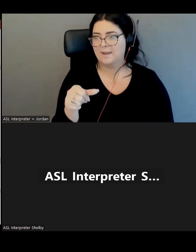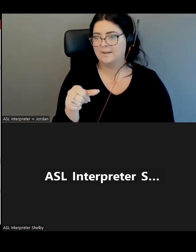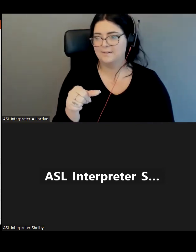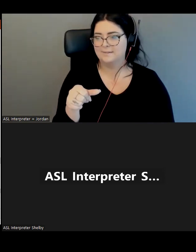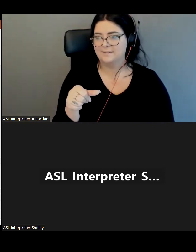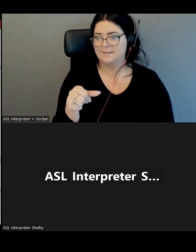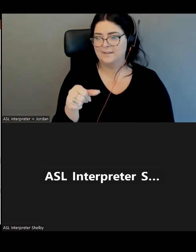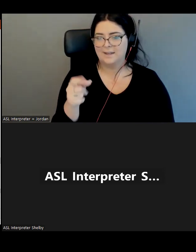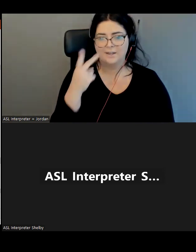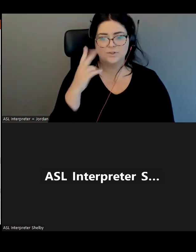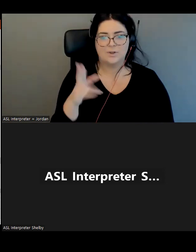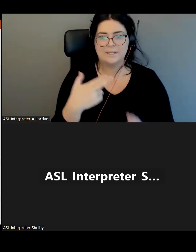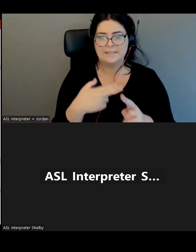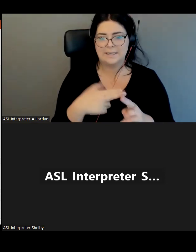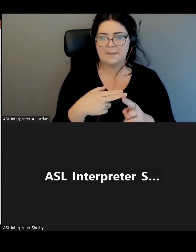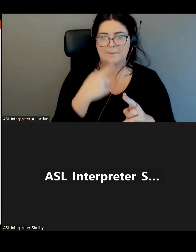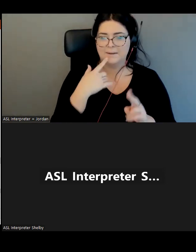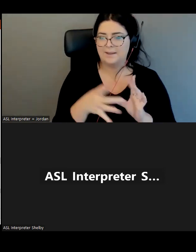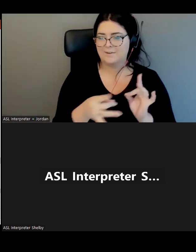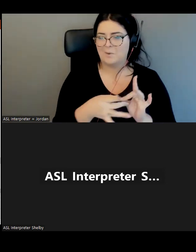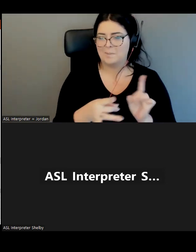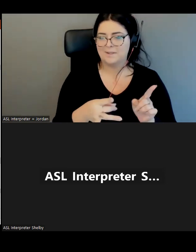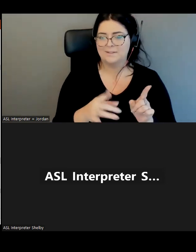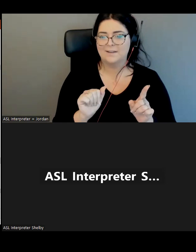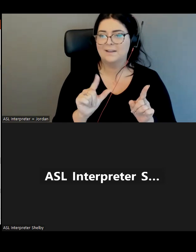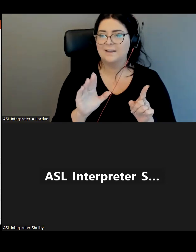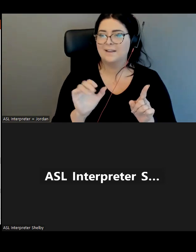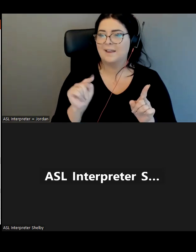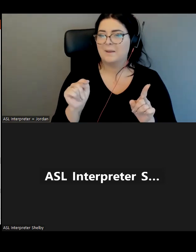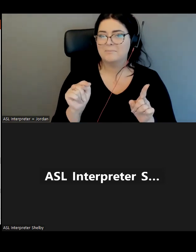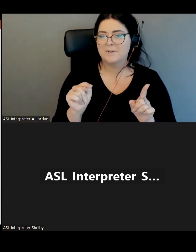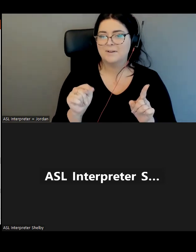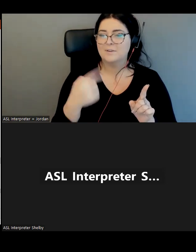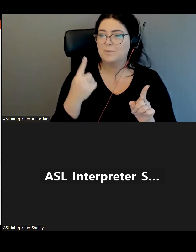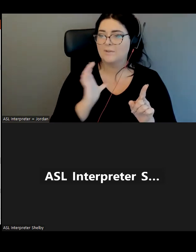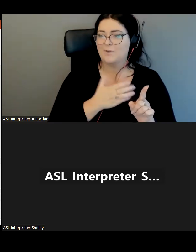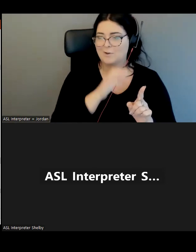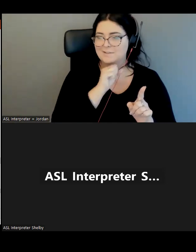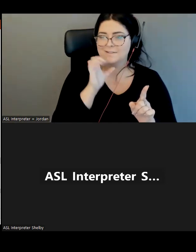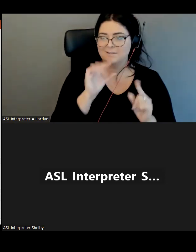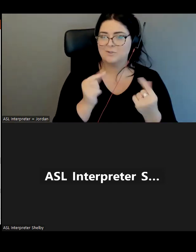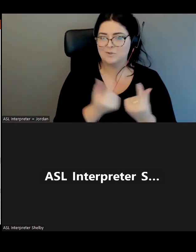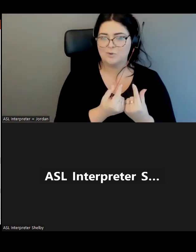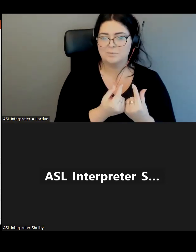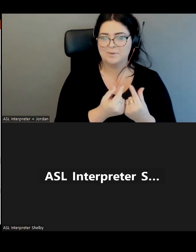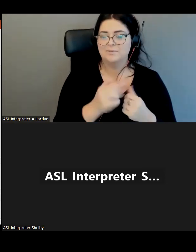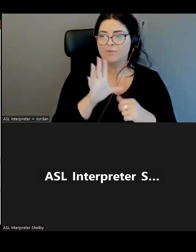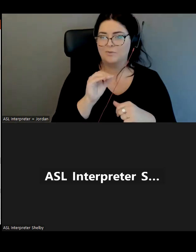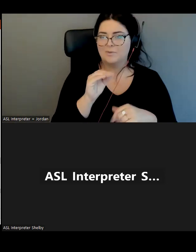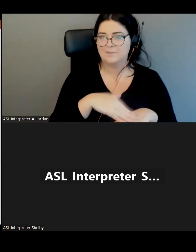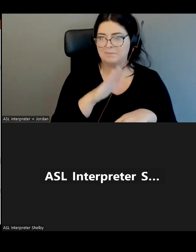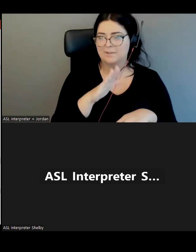looked and I seen his name there and he just made a comment. So Albert is one of our senior groups with Whiteway 50 Plus,